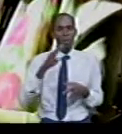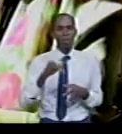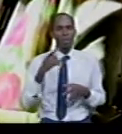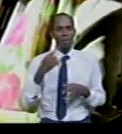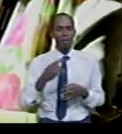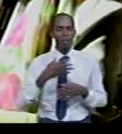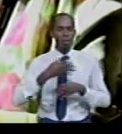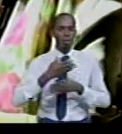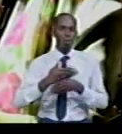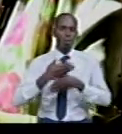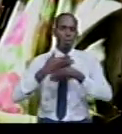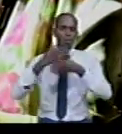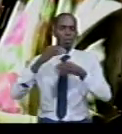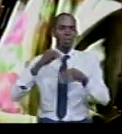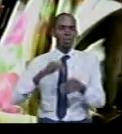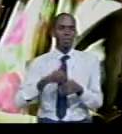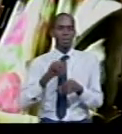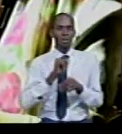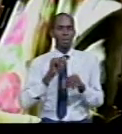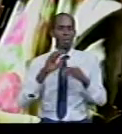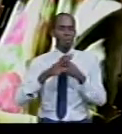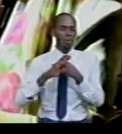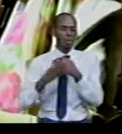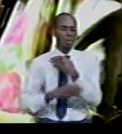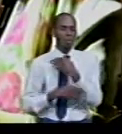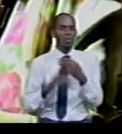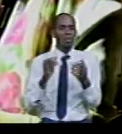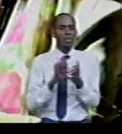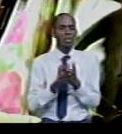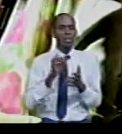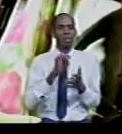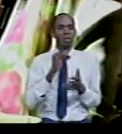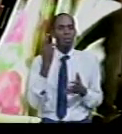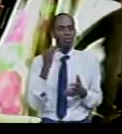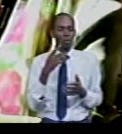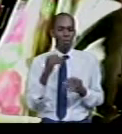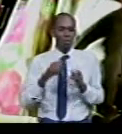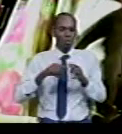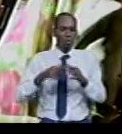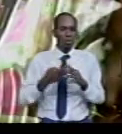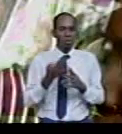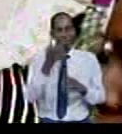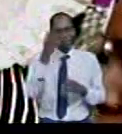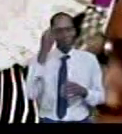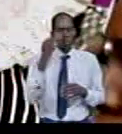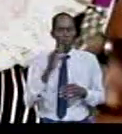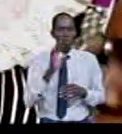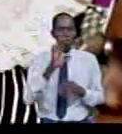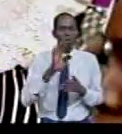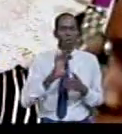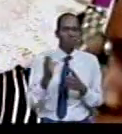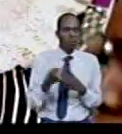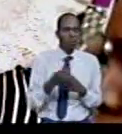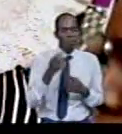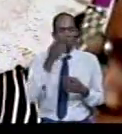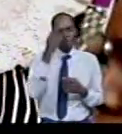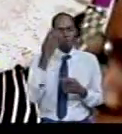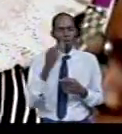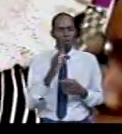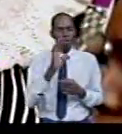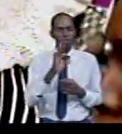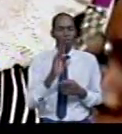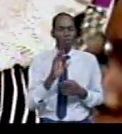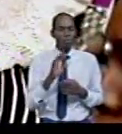a basket. That was the beginning. Because of his conviction, because of his conversion,